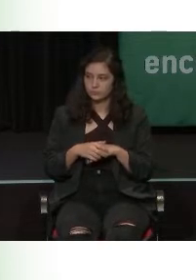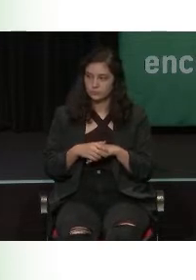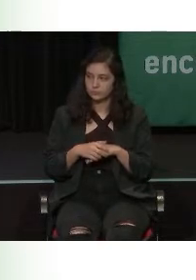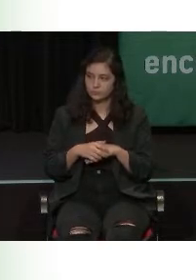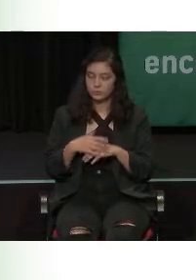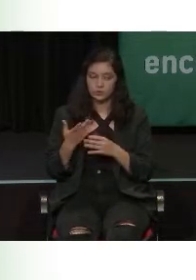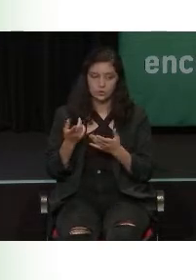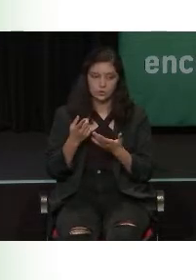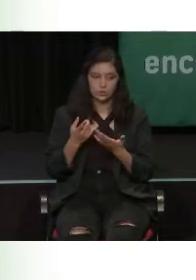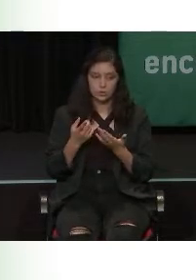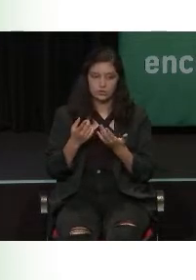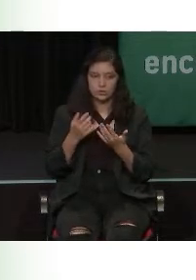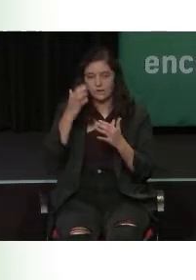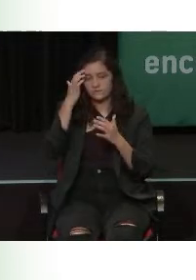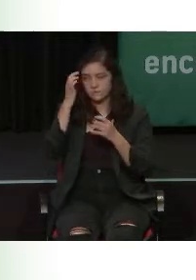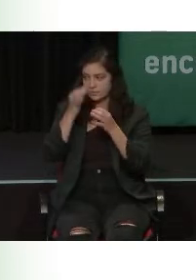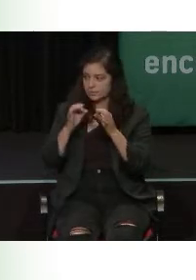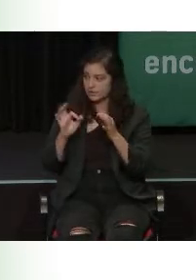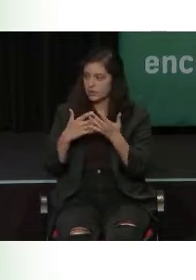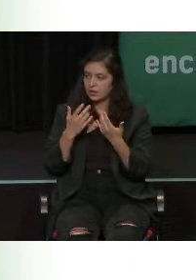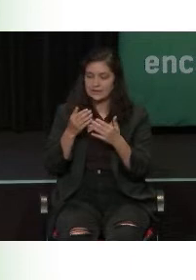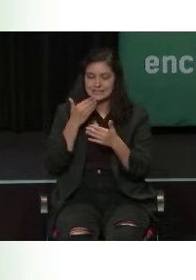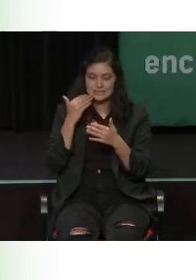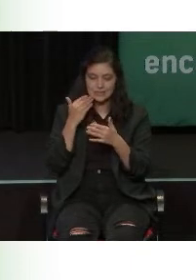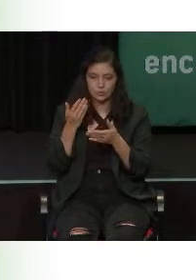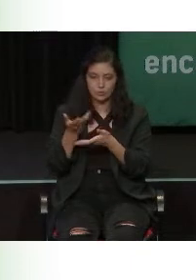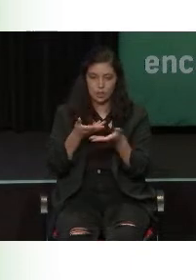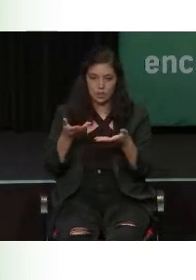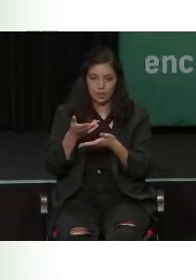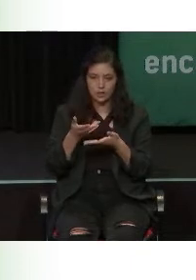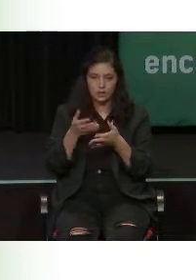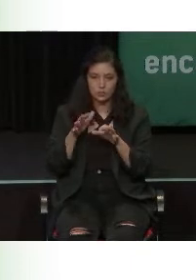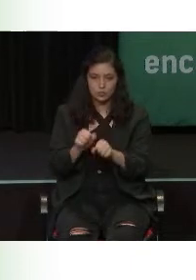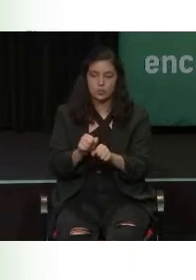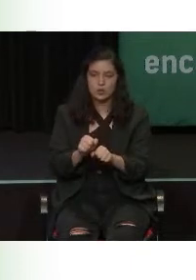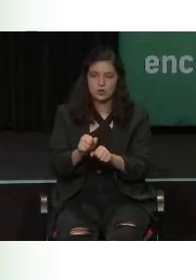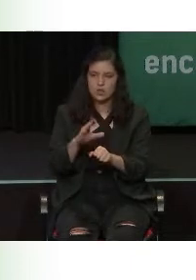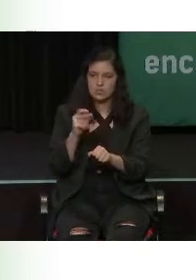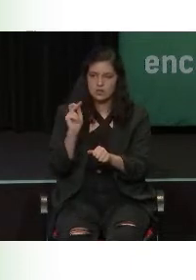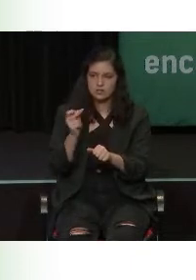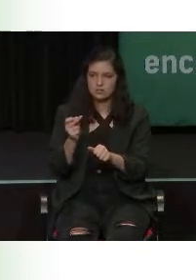So what's the rationale for the early detection of cancer? When we look at the 10 years